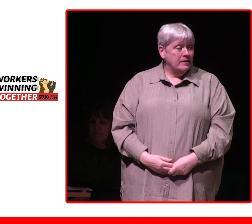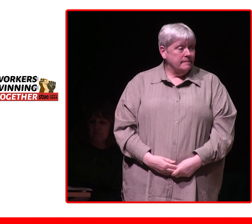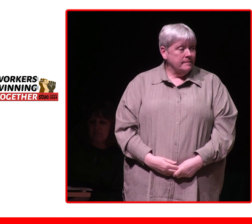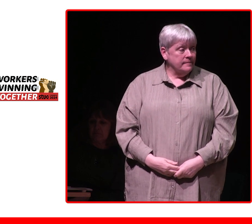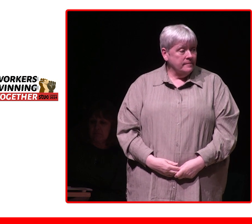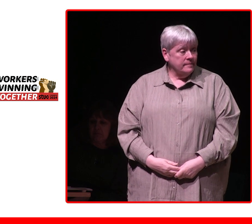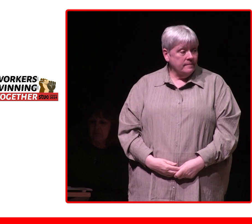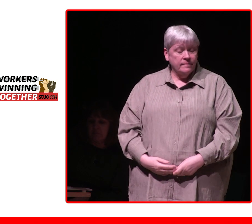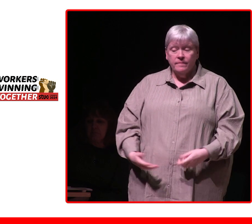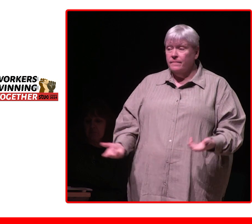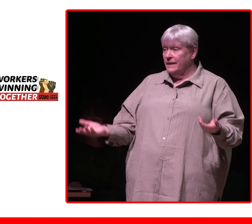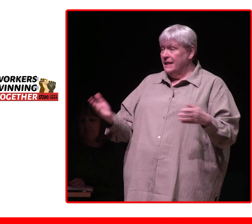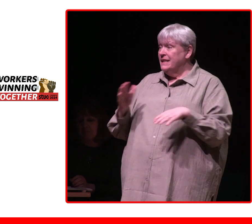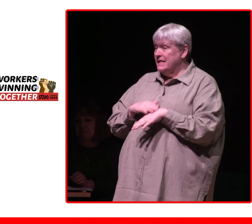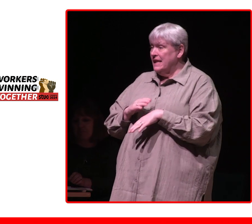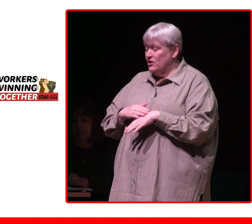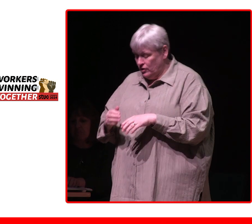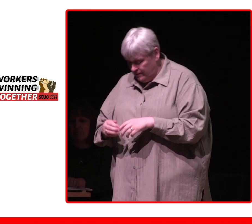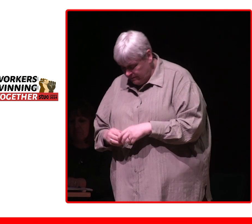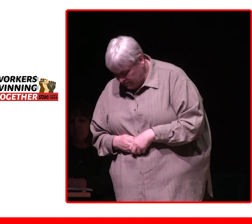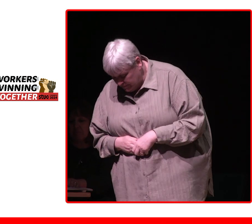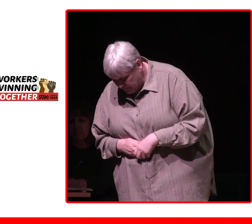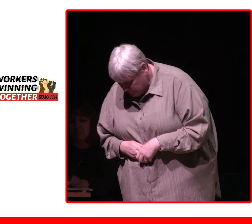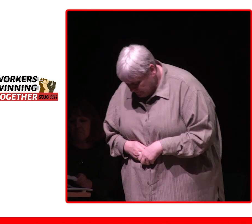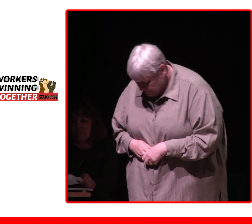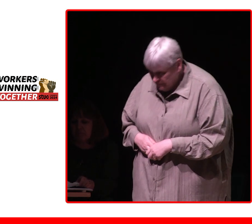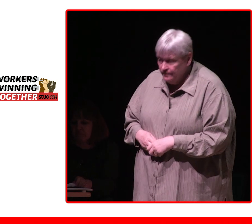In this session,